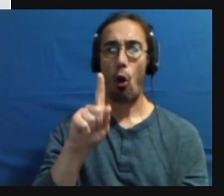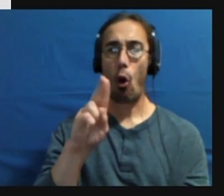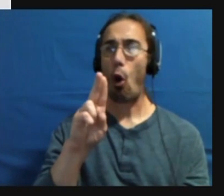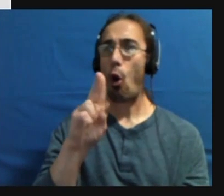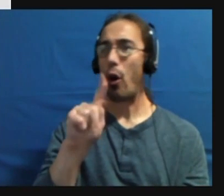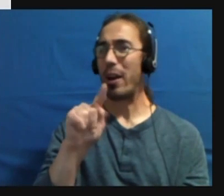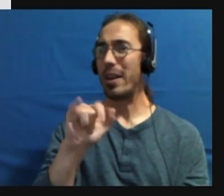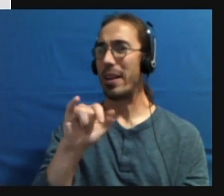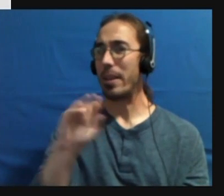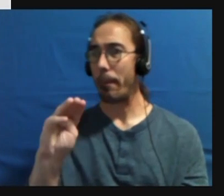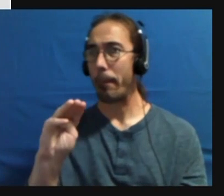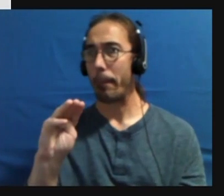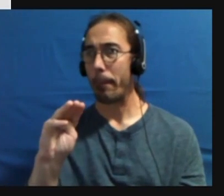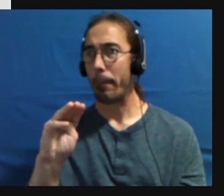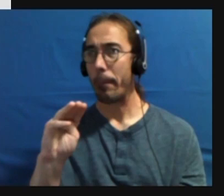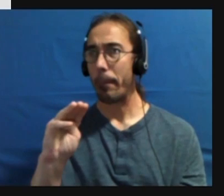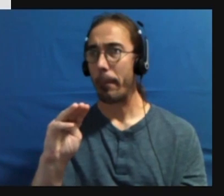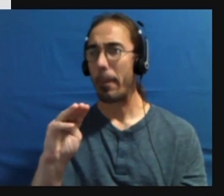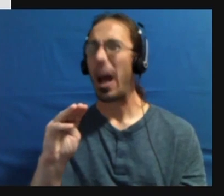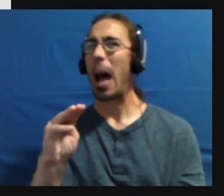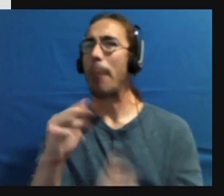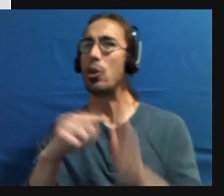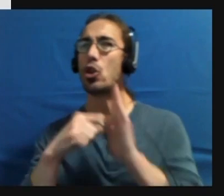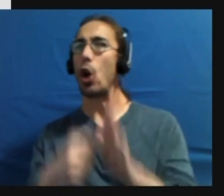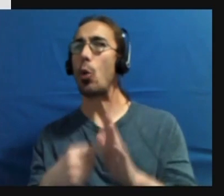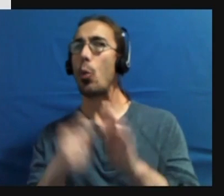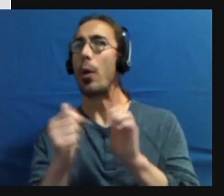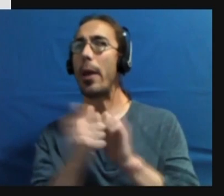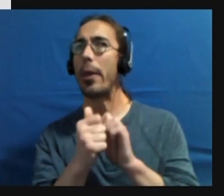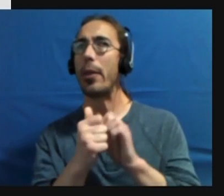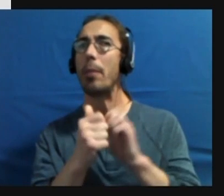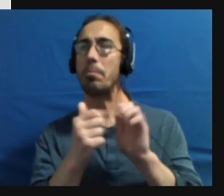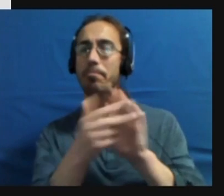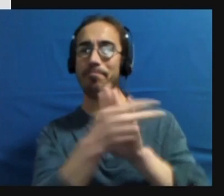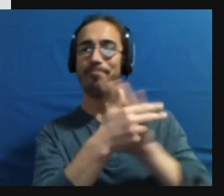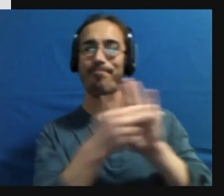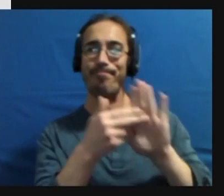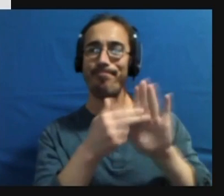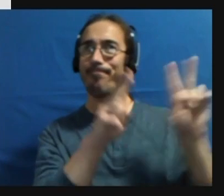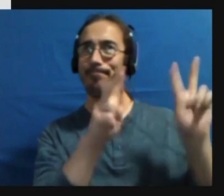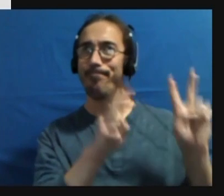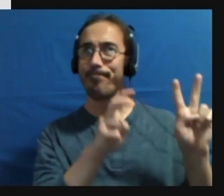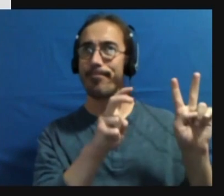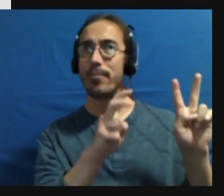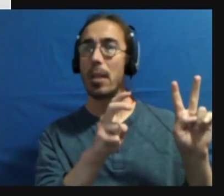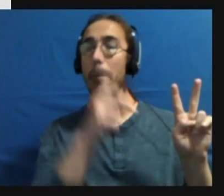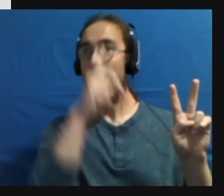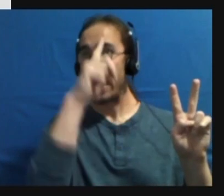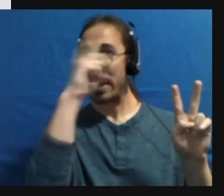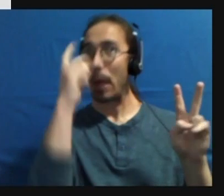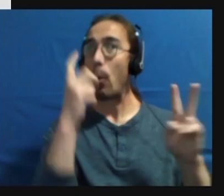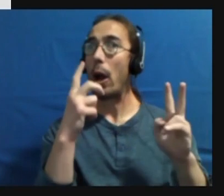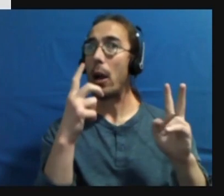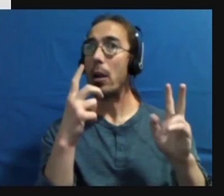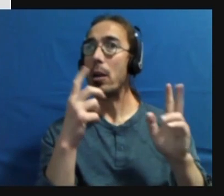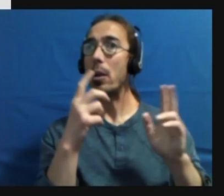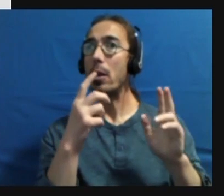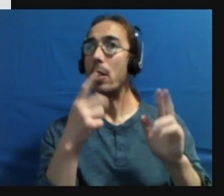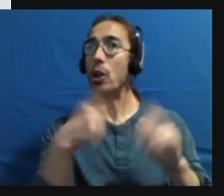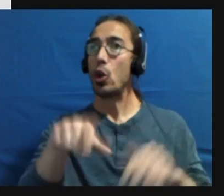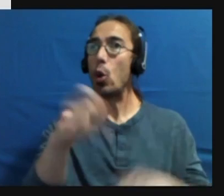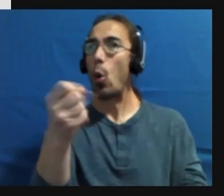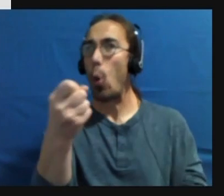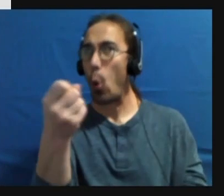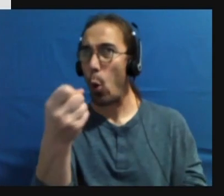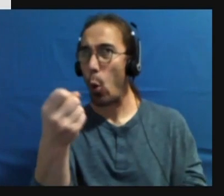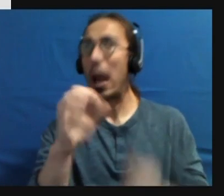And I'm going to start with the diagnostic criteria because I really want to help y'all reframe the way that we think about